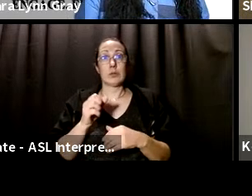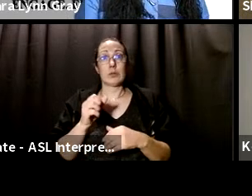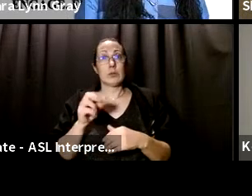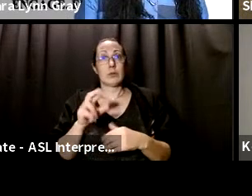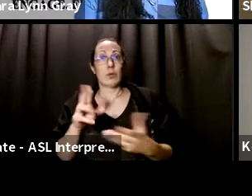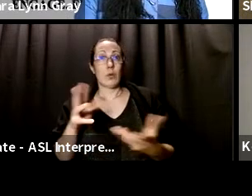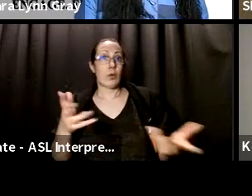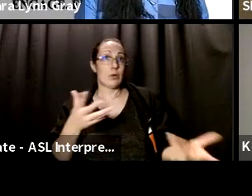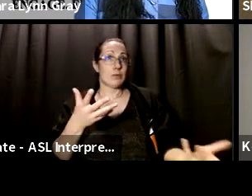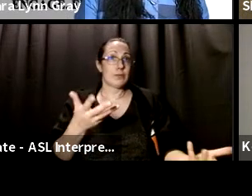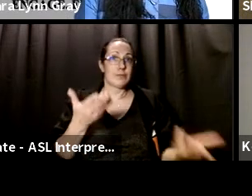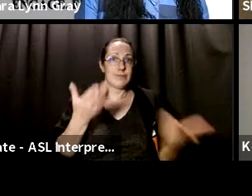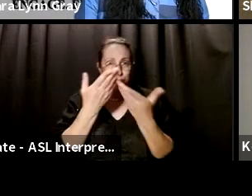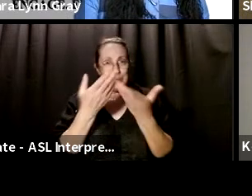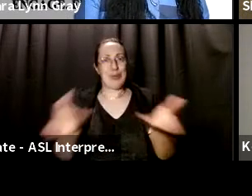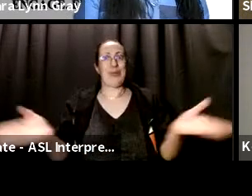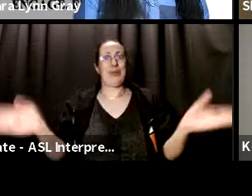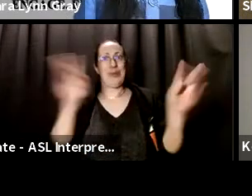description.